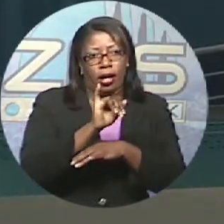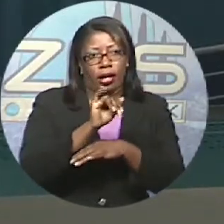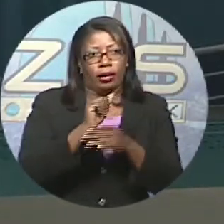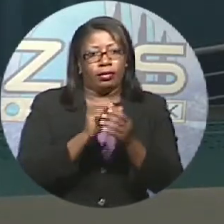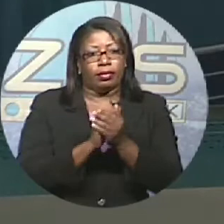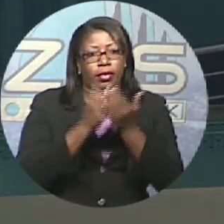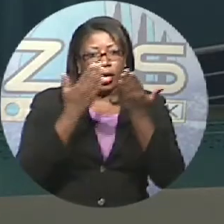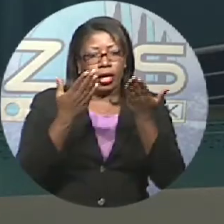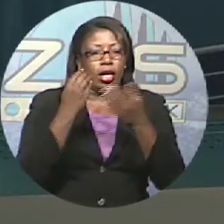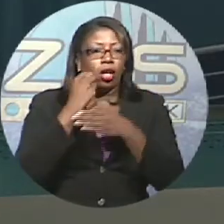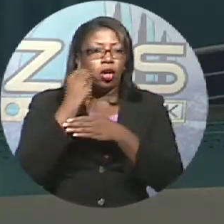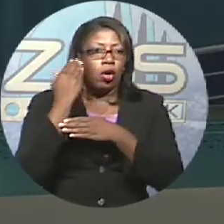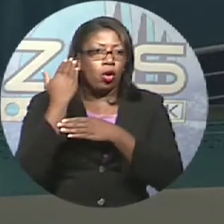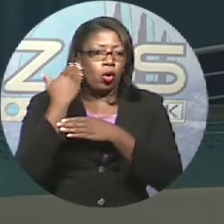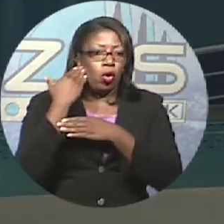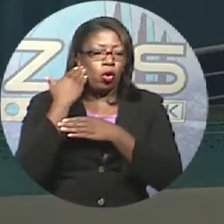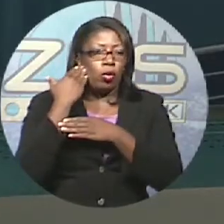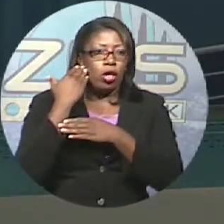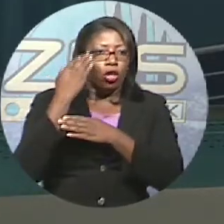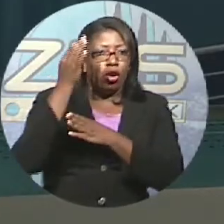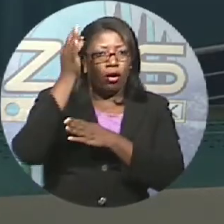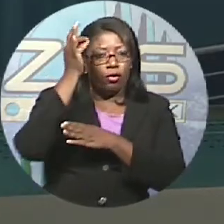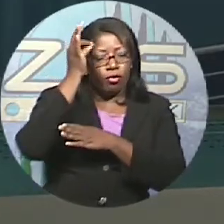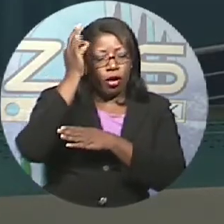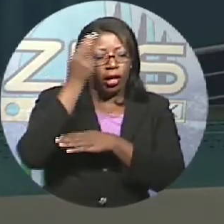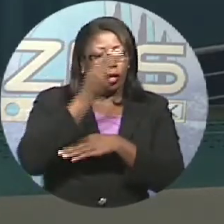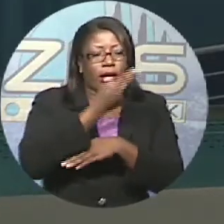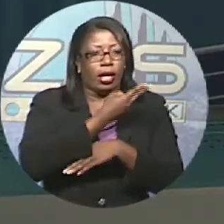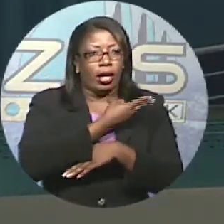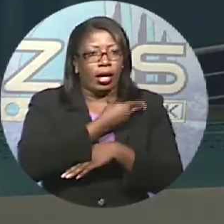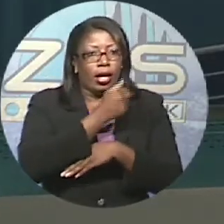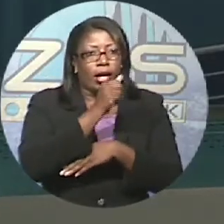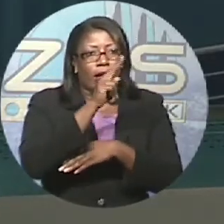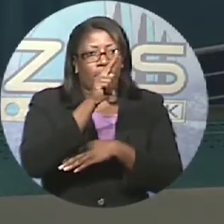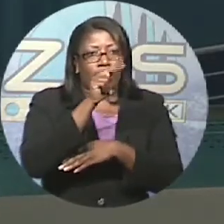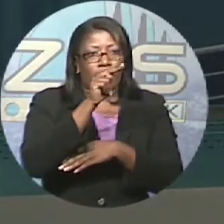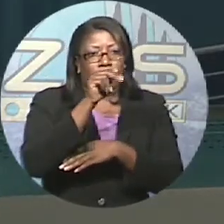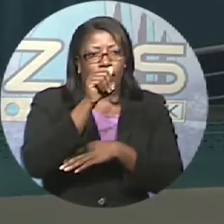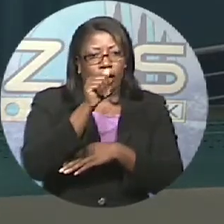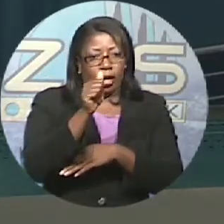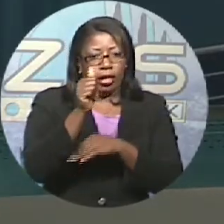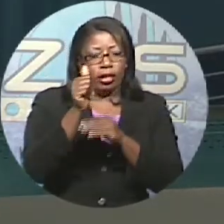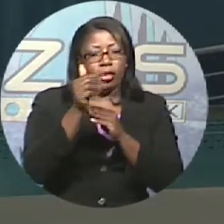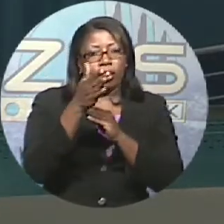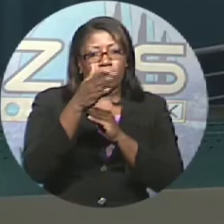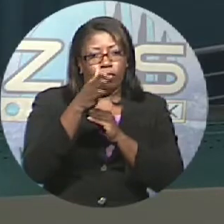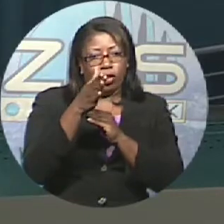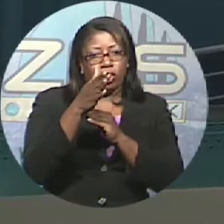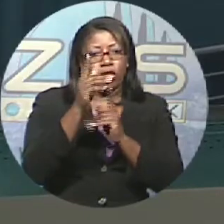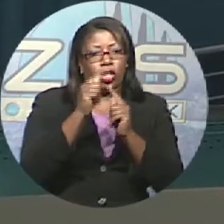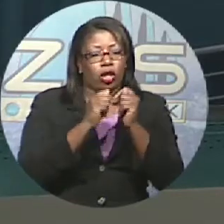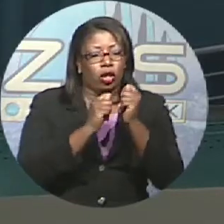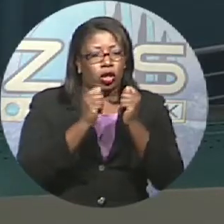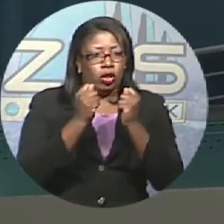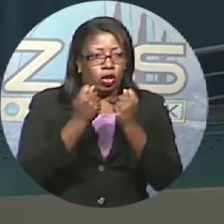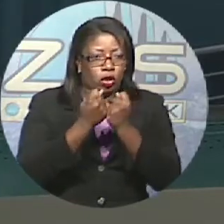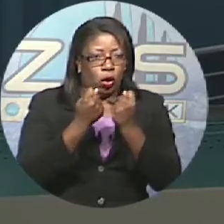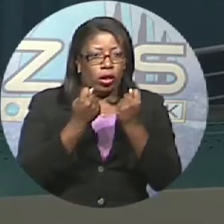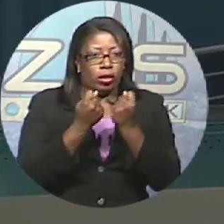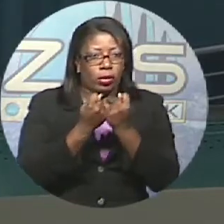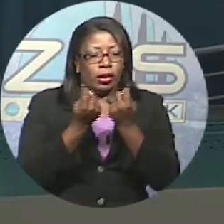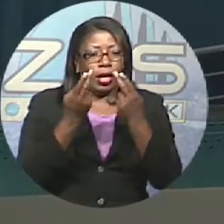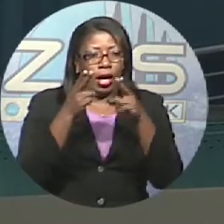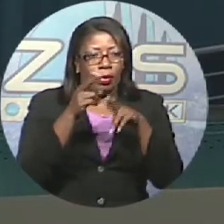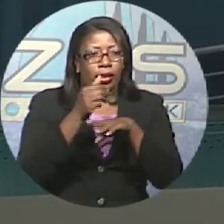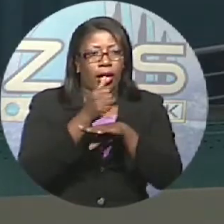back here at home, the Frank Hanna All-Andress Red Bay Snapper Fishing Tournament that took place over the weekend. Our Julian Gibson was in the